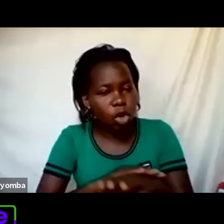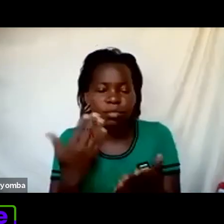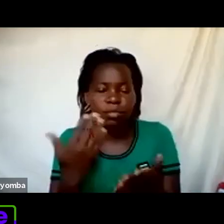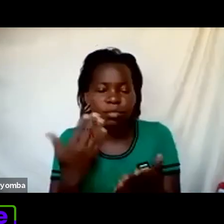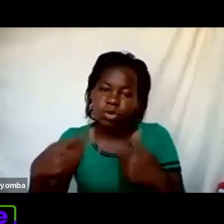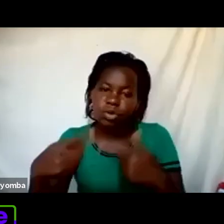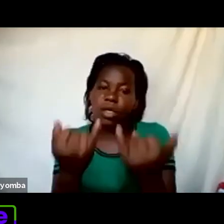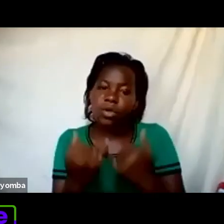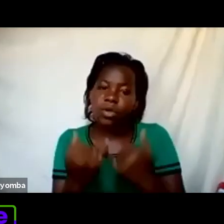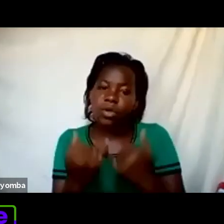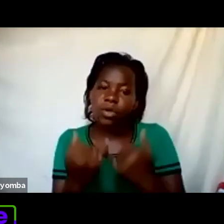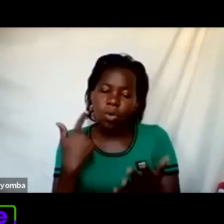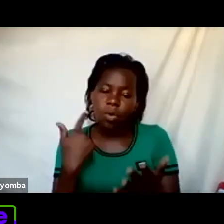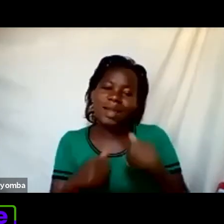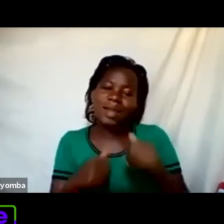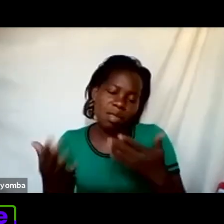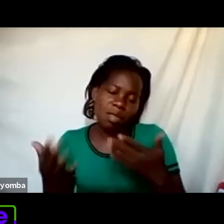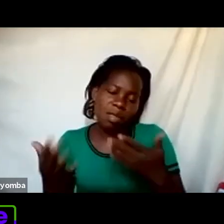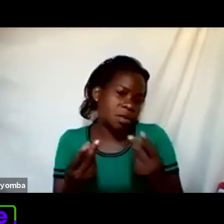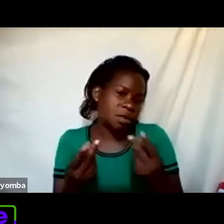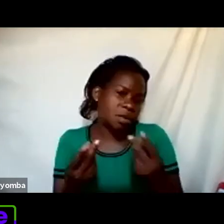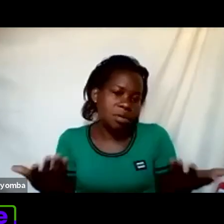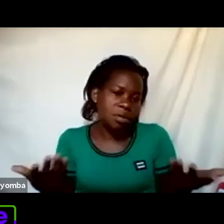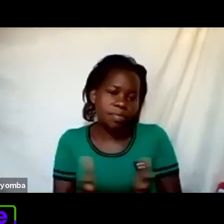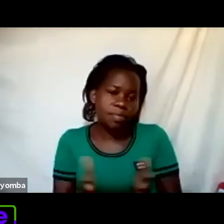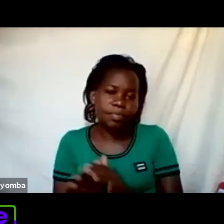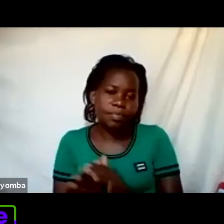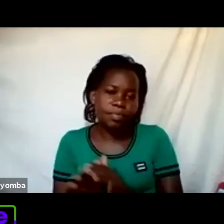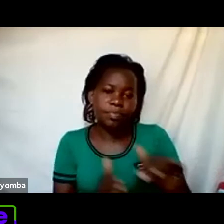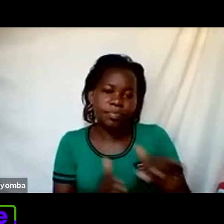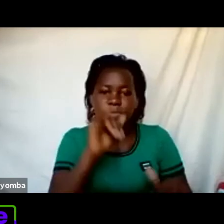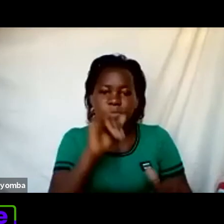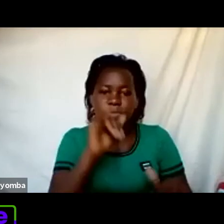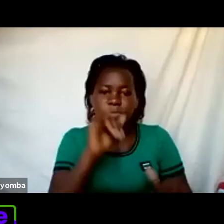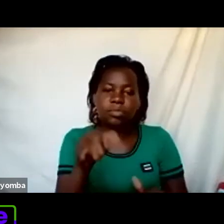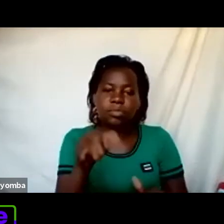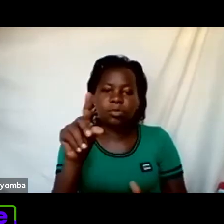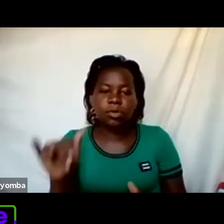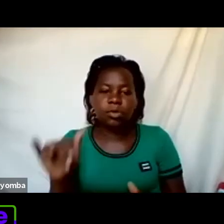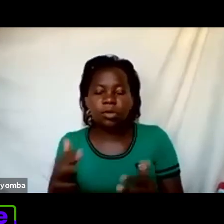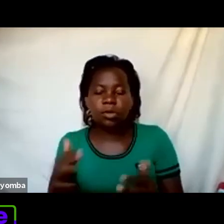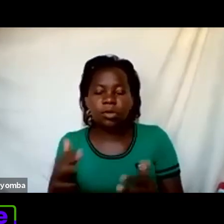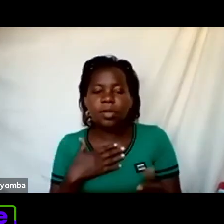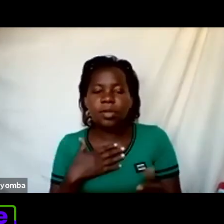those challenges are, and we shall help you. Jolie Nabusita, I'm producing